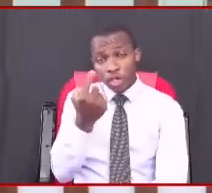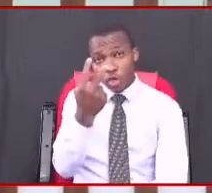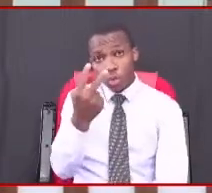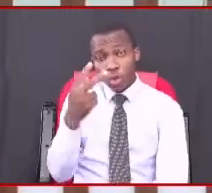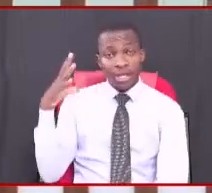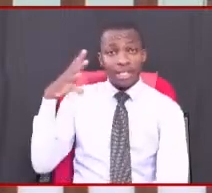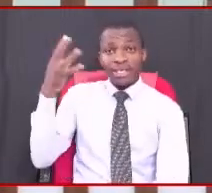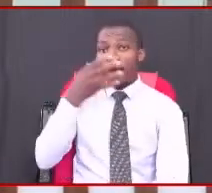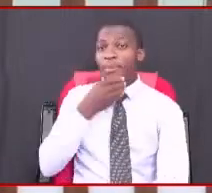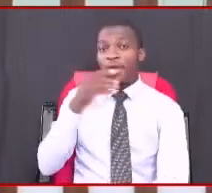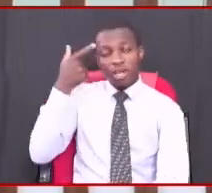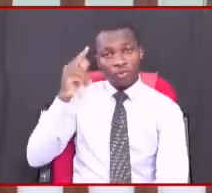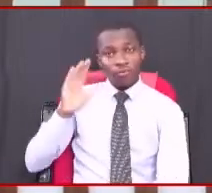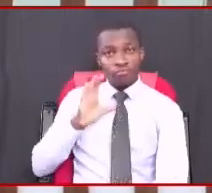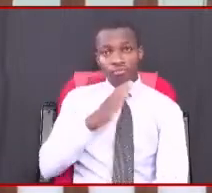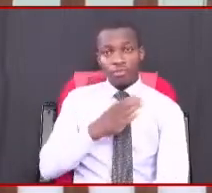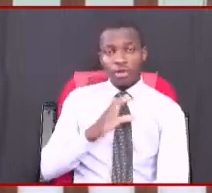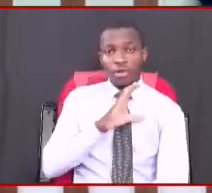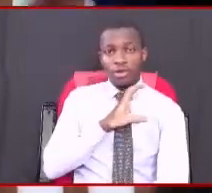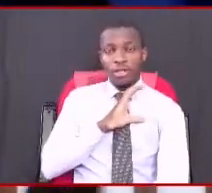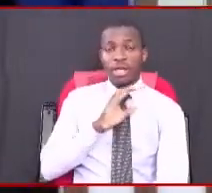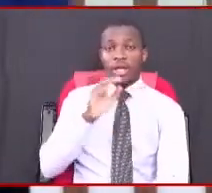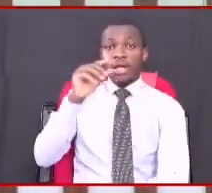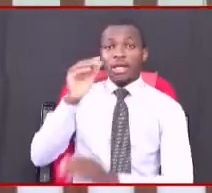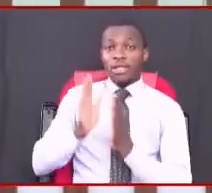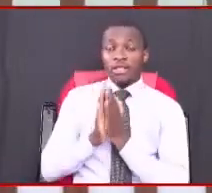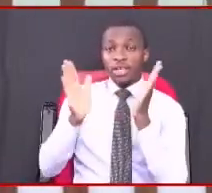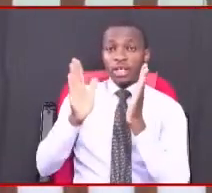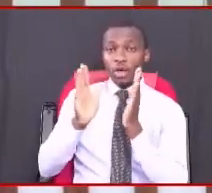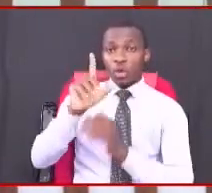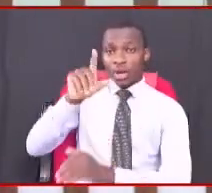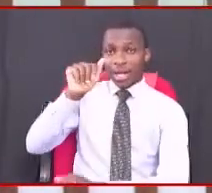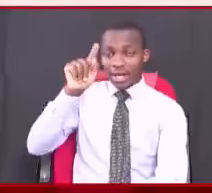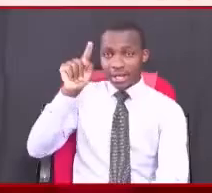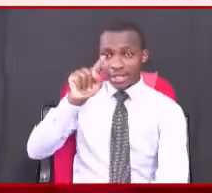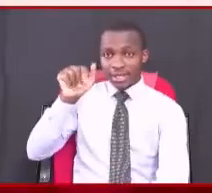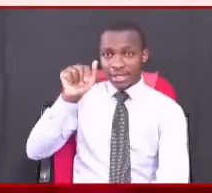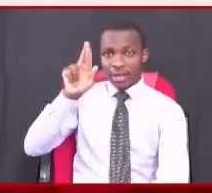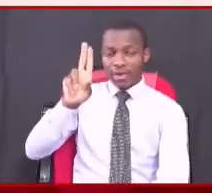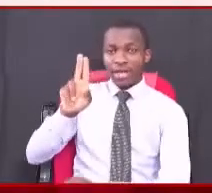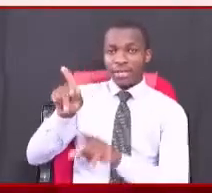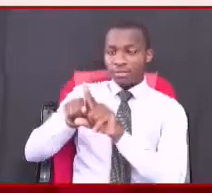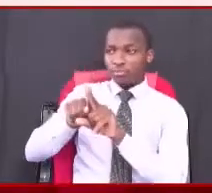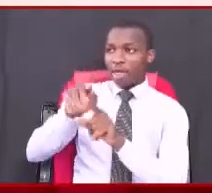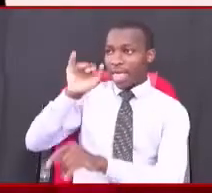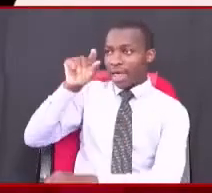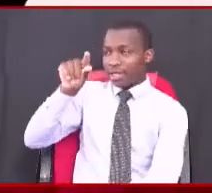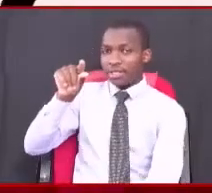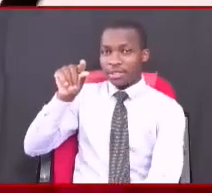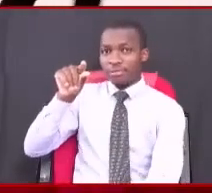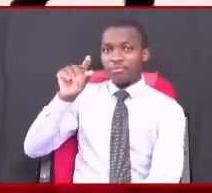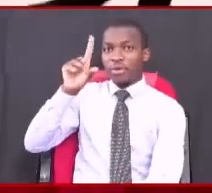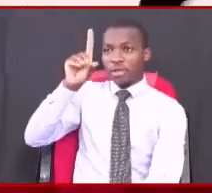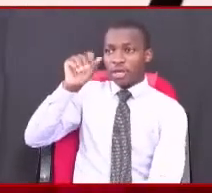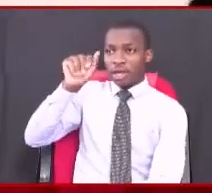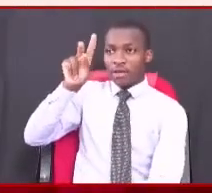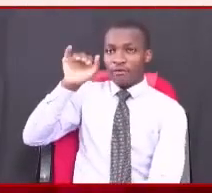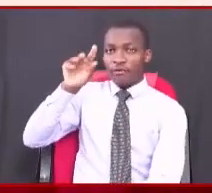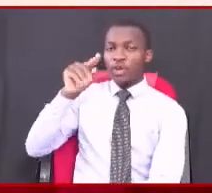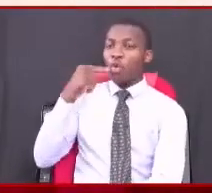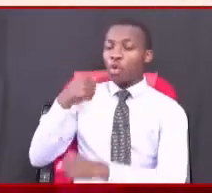council, General Lazarus Mbegwa and IG Dr. David Kimayo, who have led this church for 30